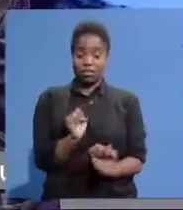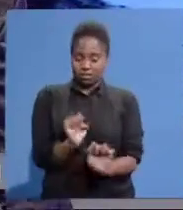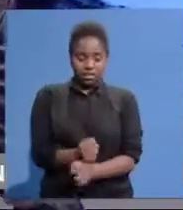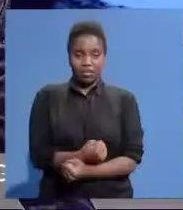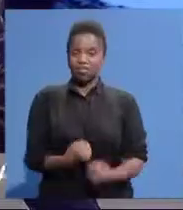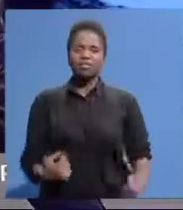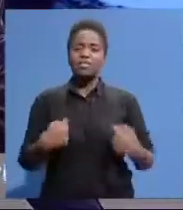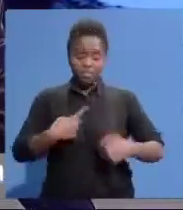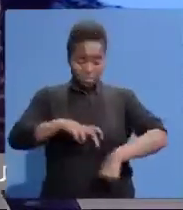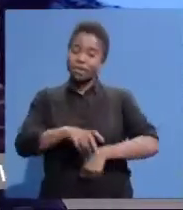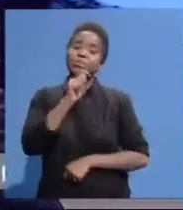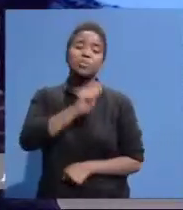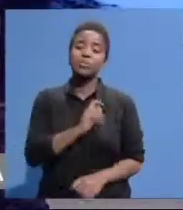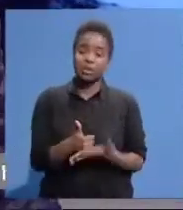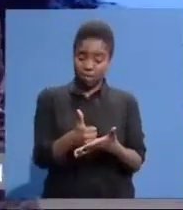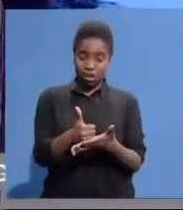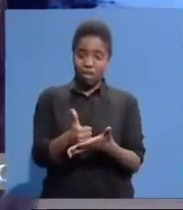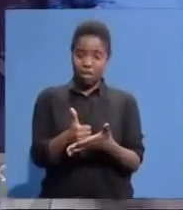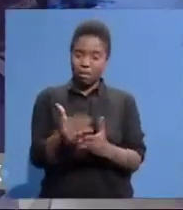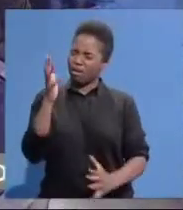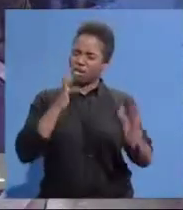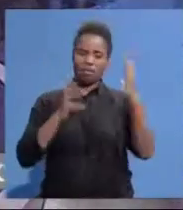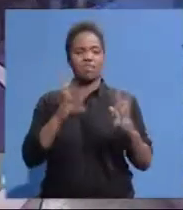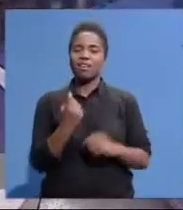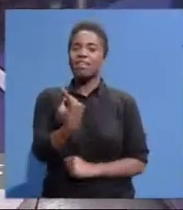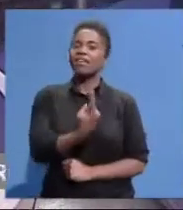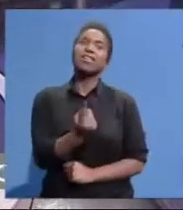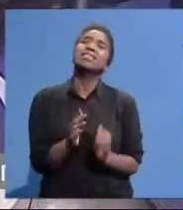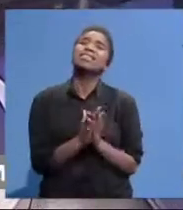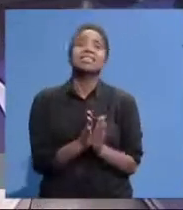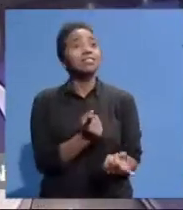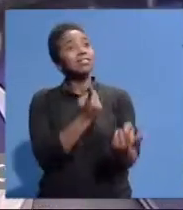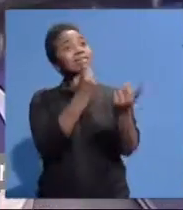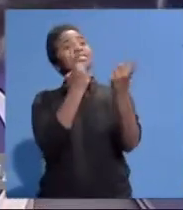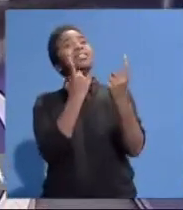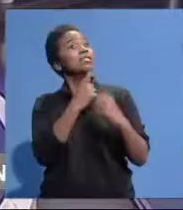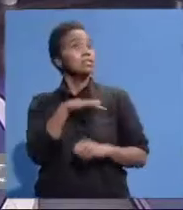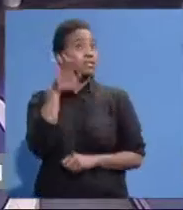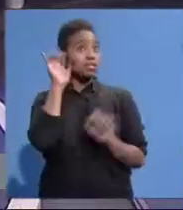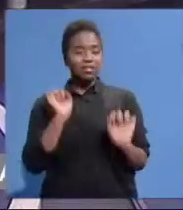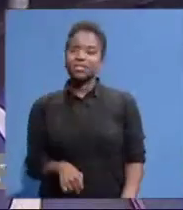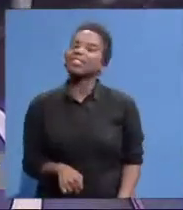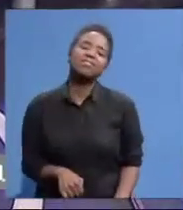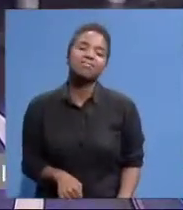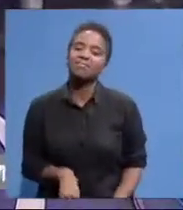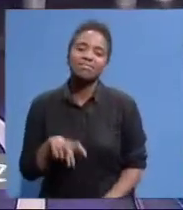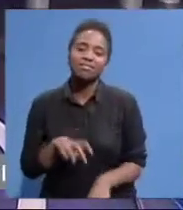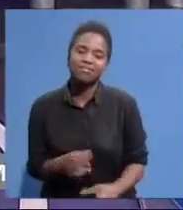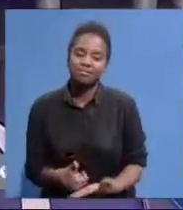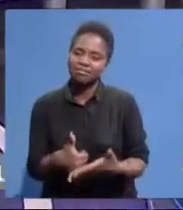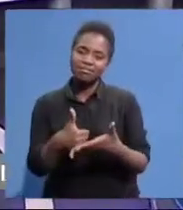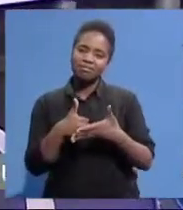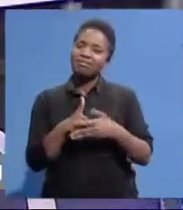help. I'm gonna need some help. I'm calling. Yeah.